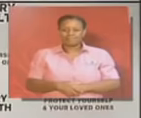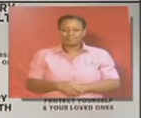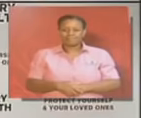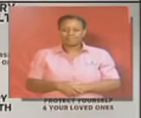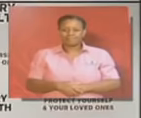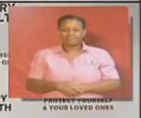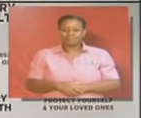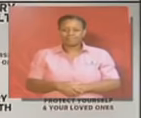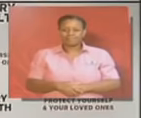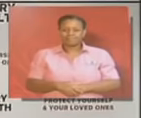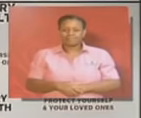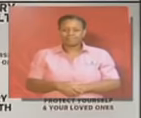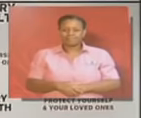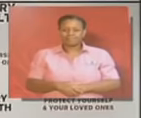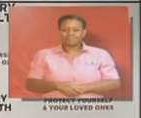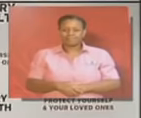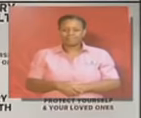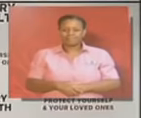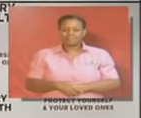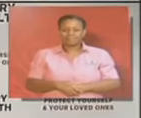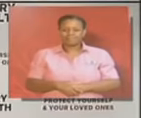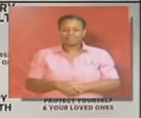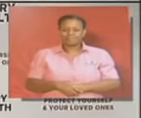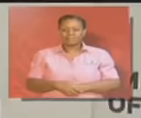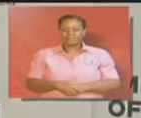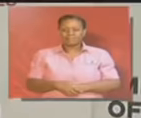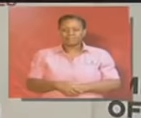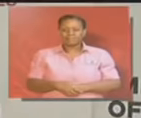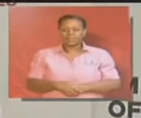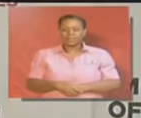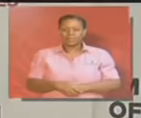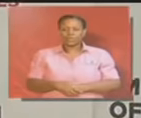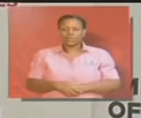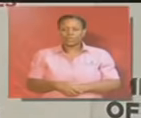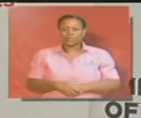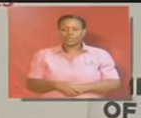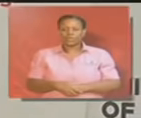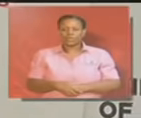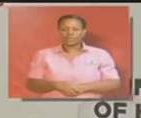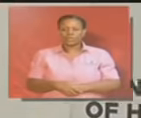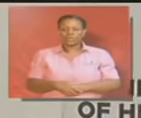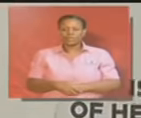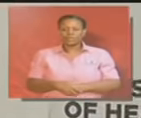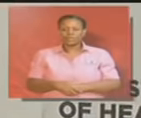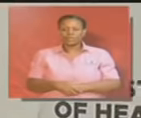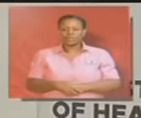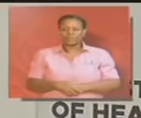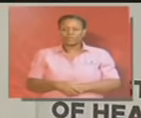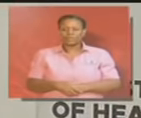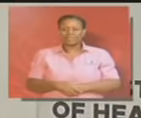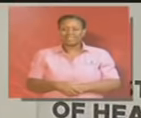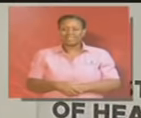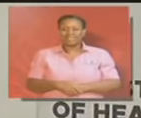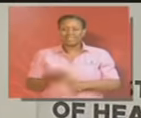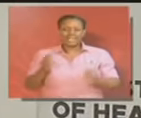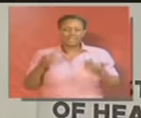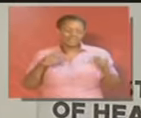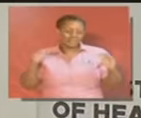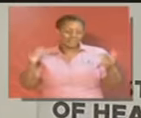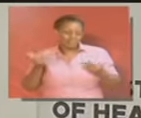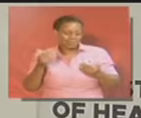think let's get the introduction again and make sure everyone hears. All right. Thank you very much, and good morning to Trinidad and